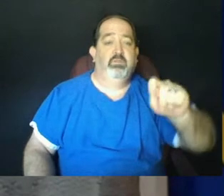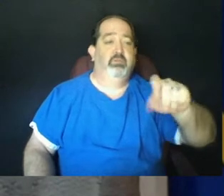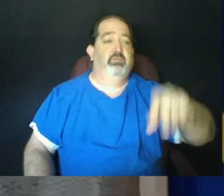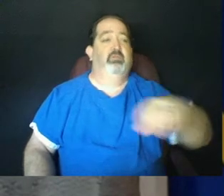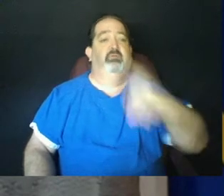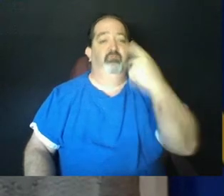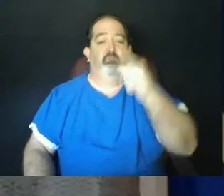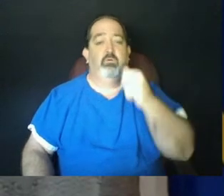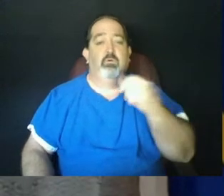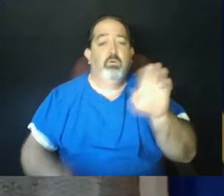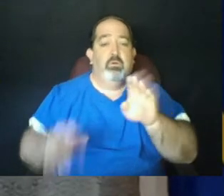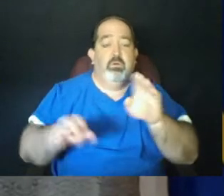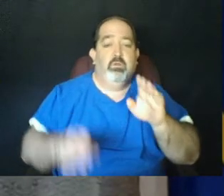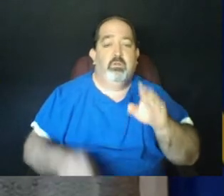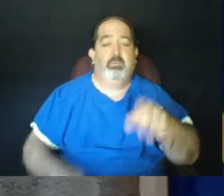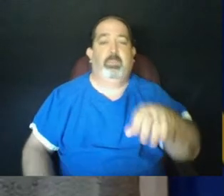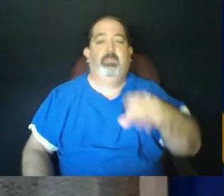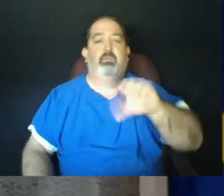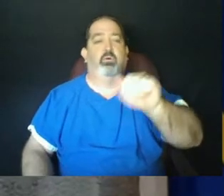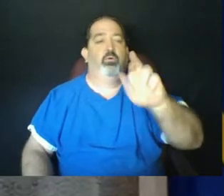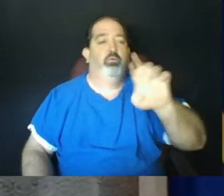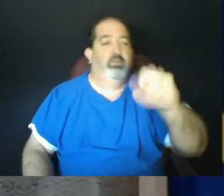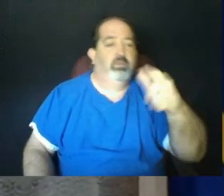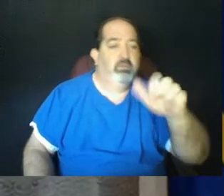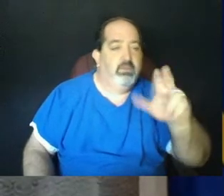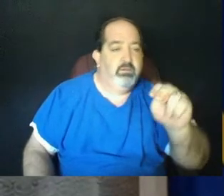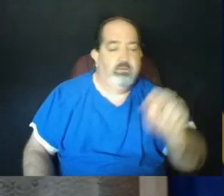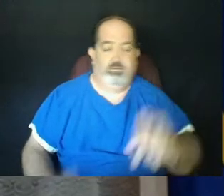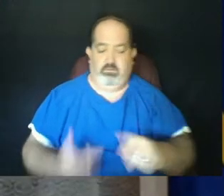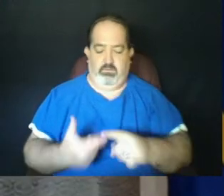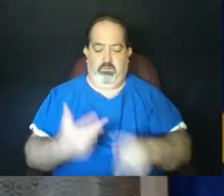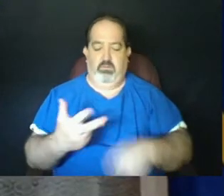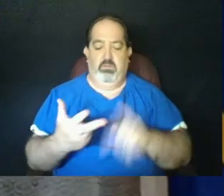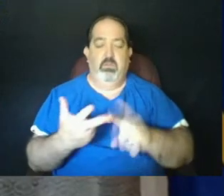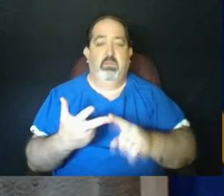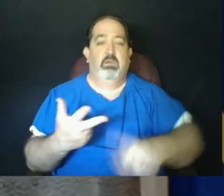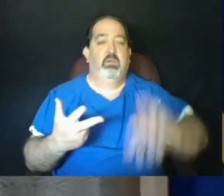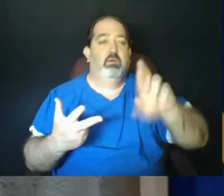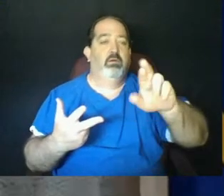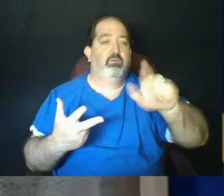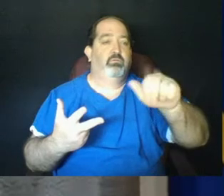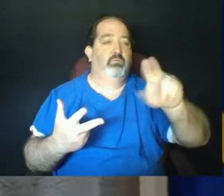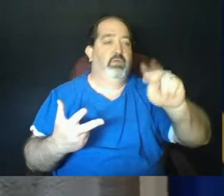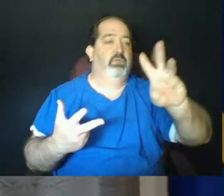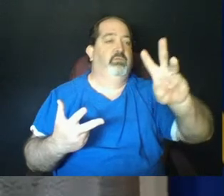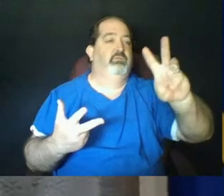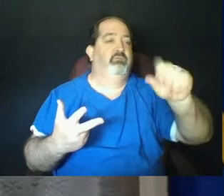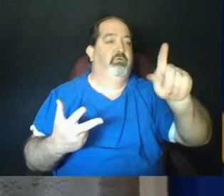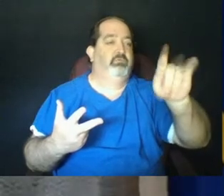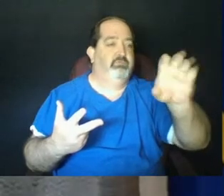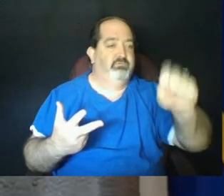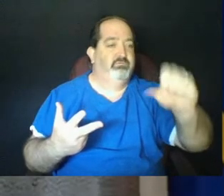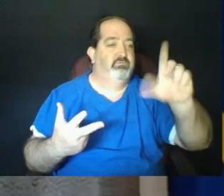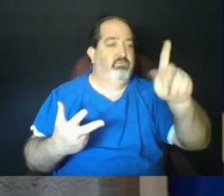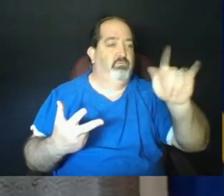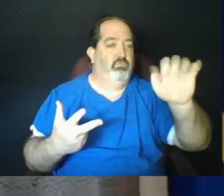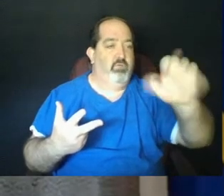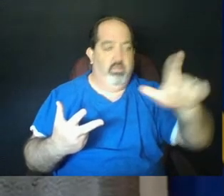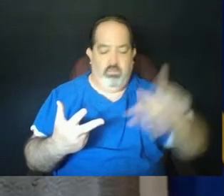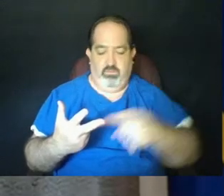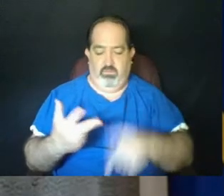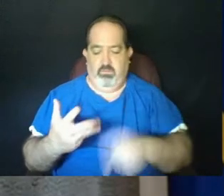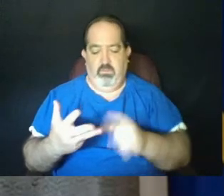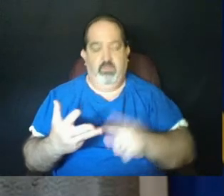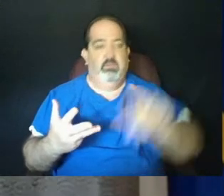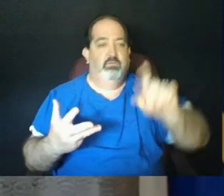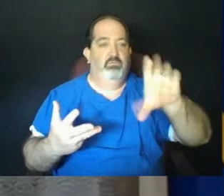brewing, Oregon Filia Flaviana for brewing, Rambaldus Kroll for brewing,